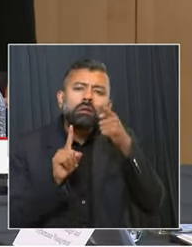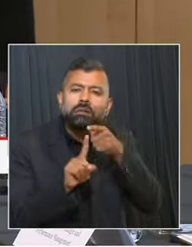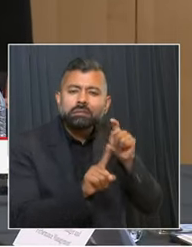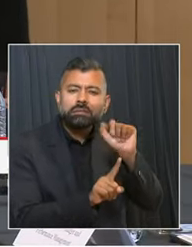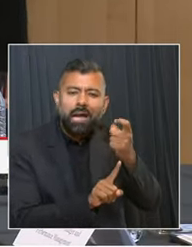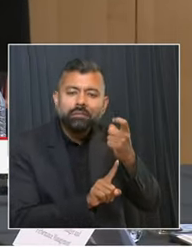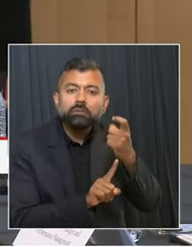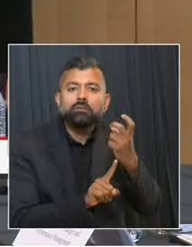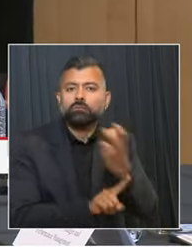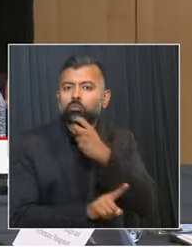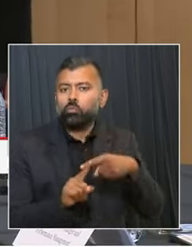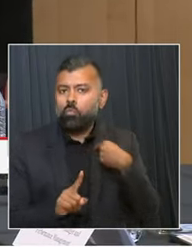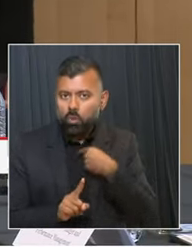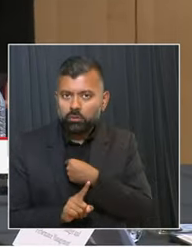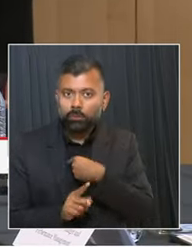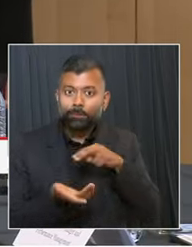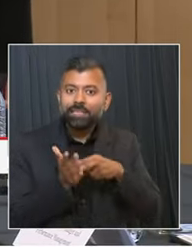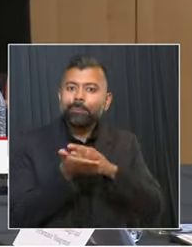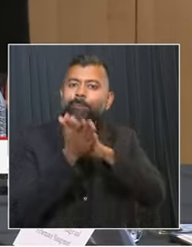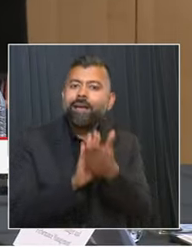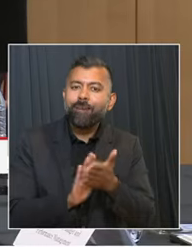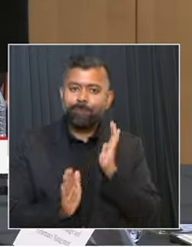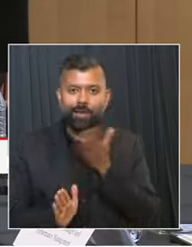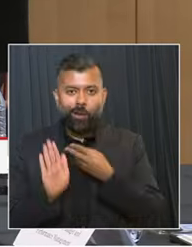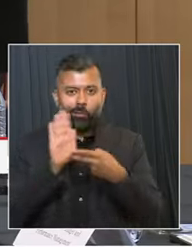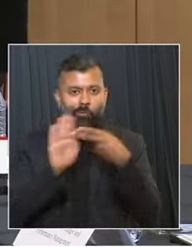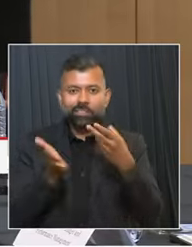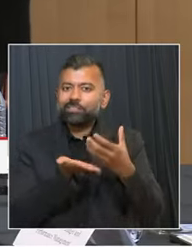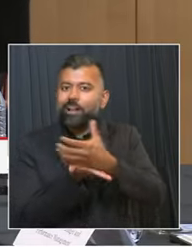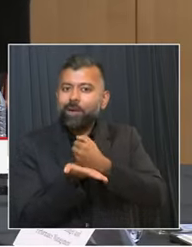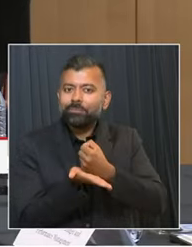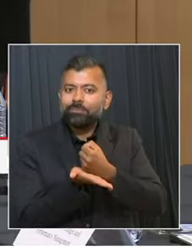approximately $1 billion over the next 30 years.